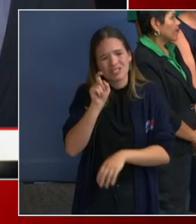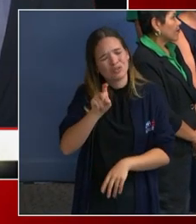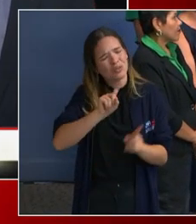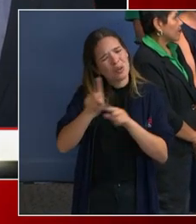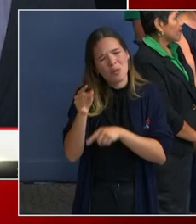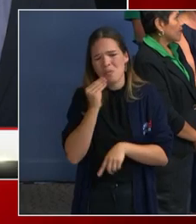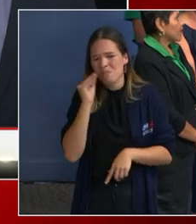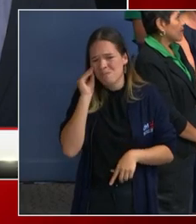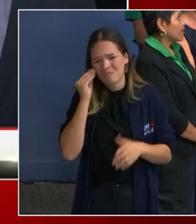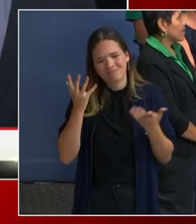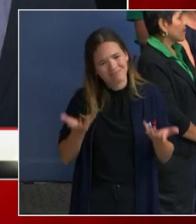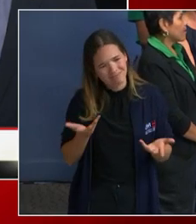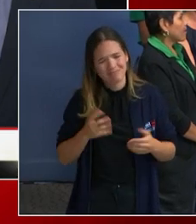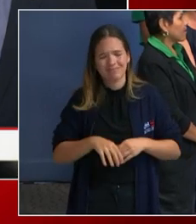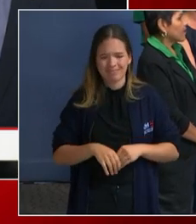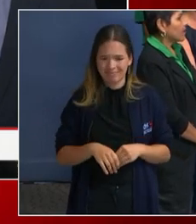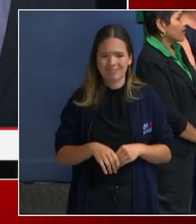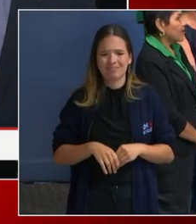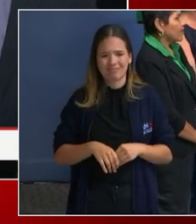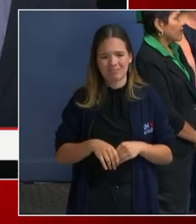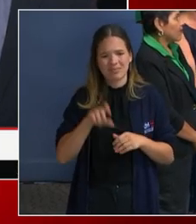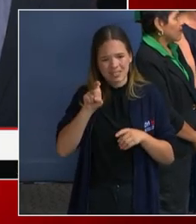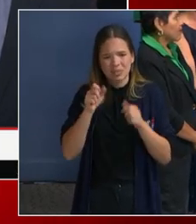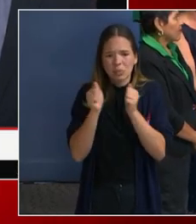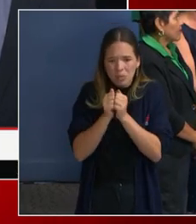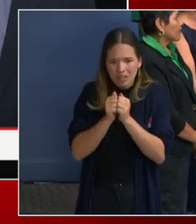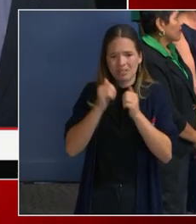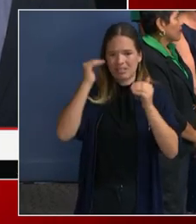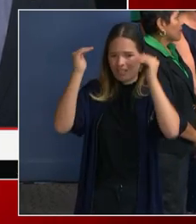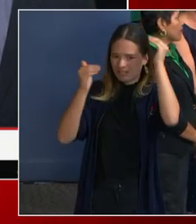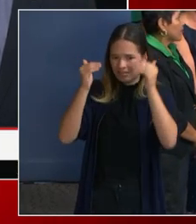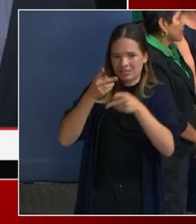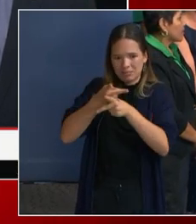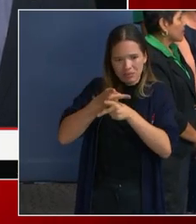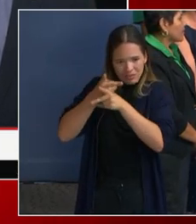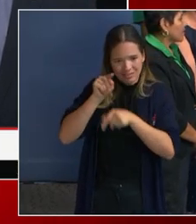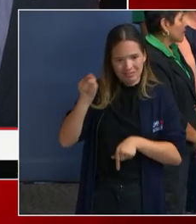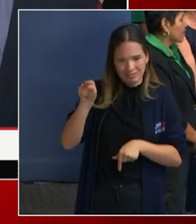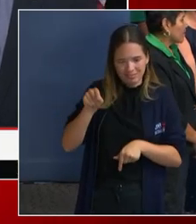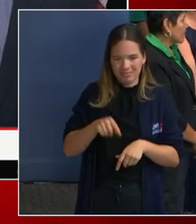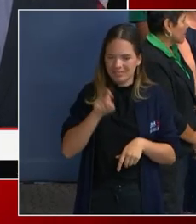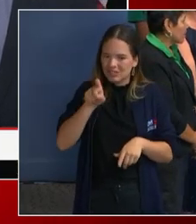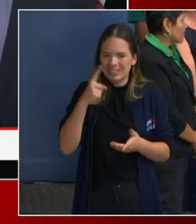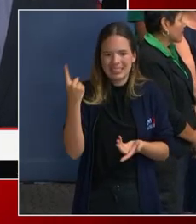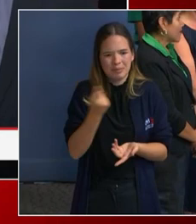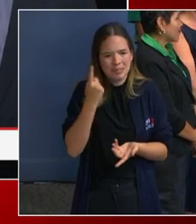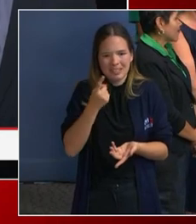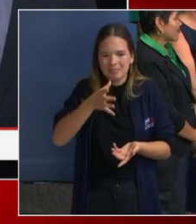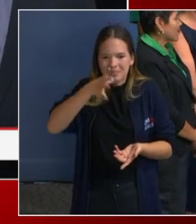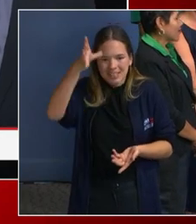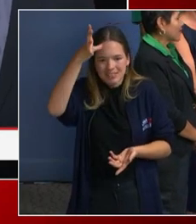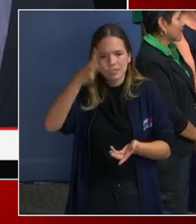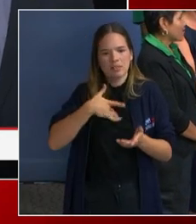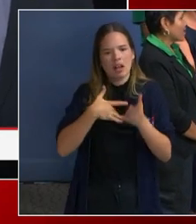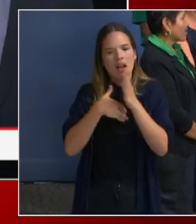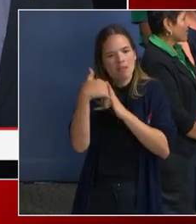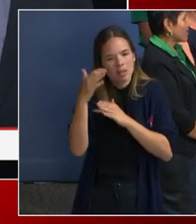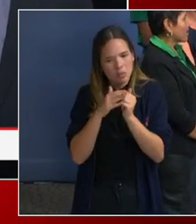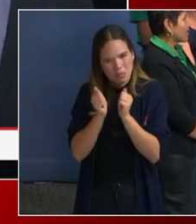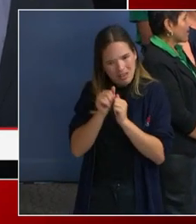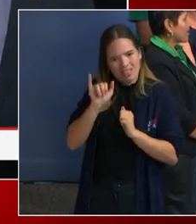they should be with a trusted adult, or they should be someplace where their parents feel comfortable with. So